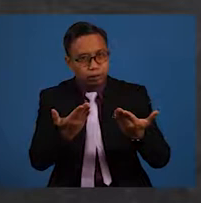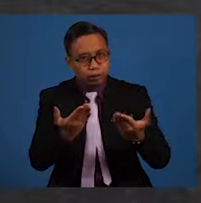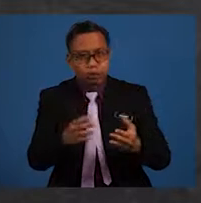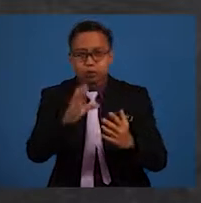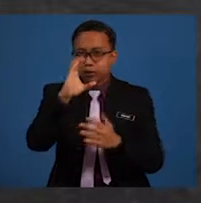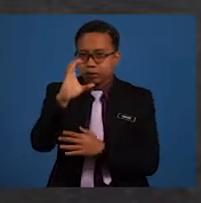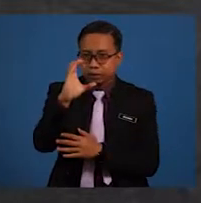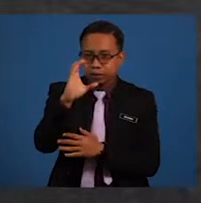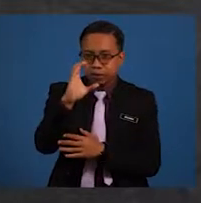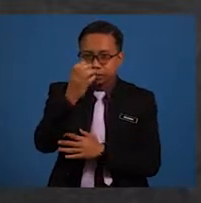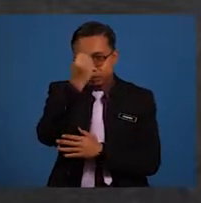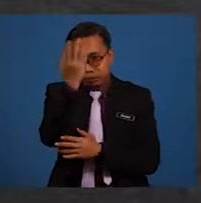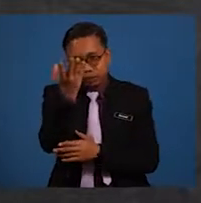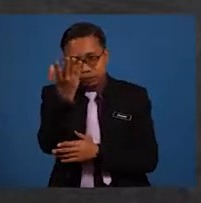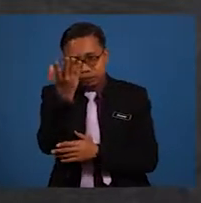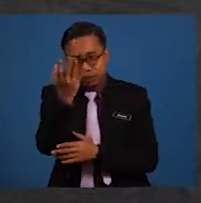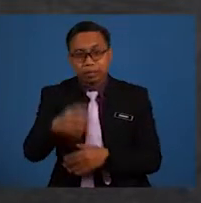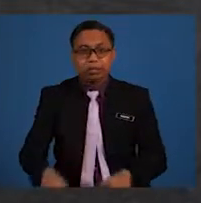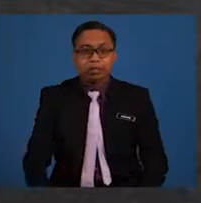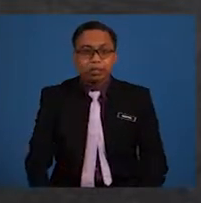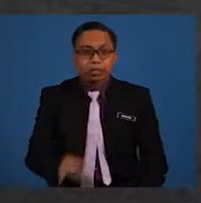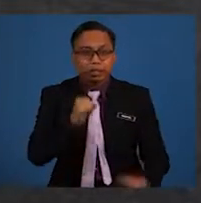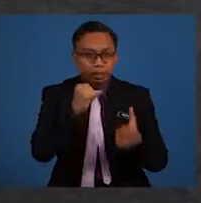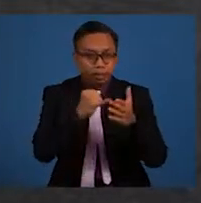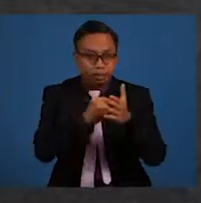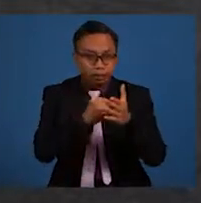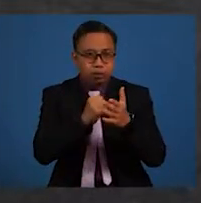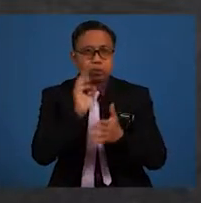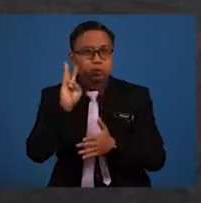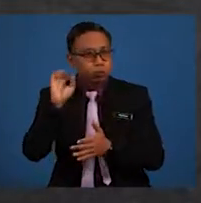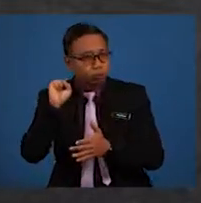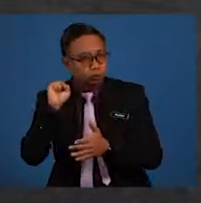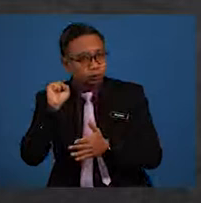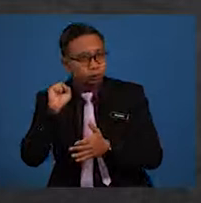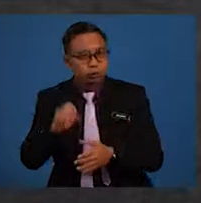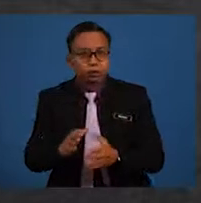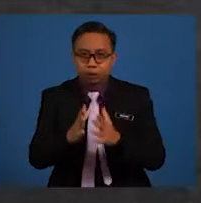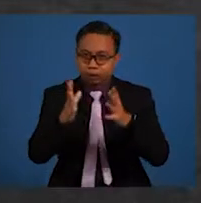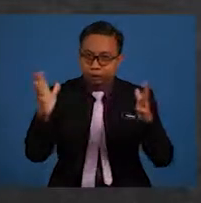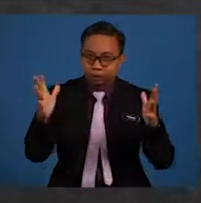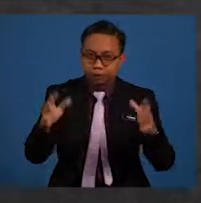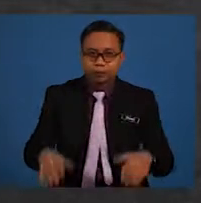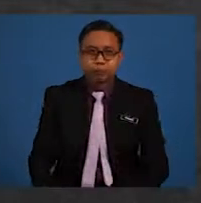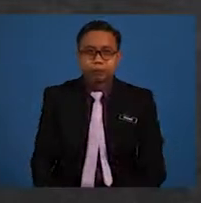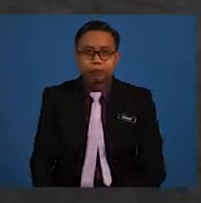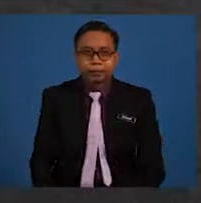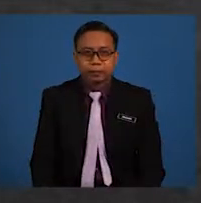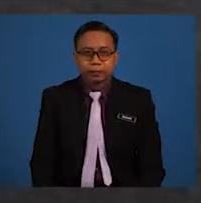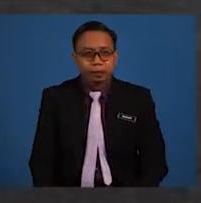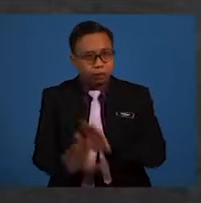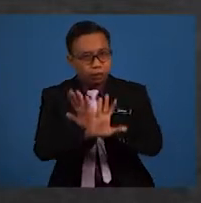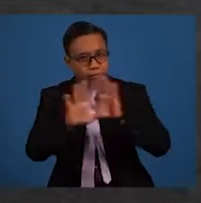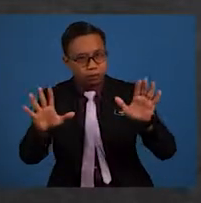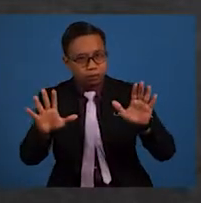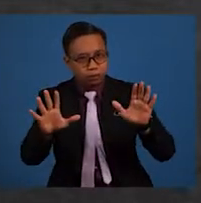C states, it was eradicated, meaning that it was